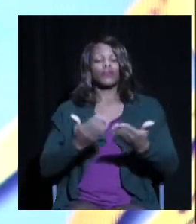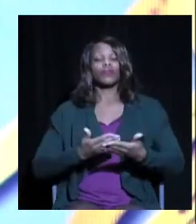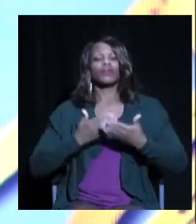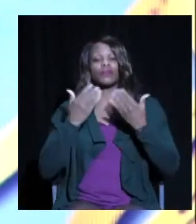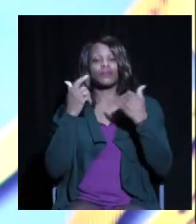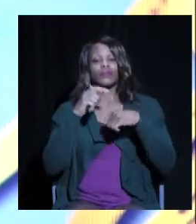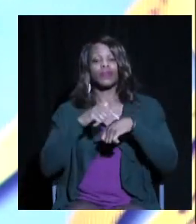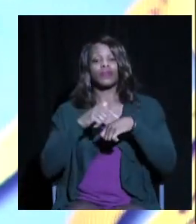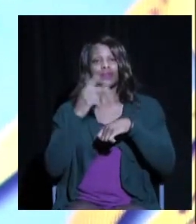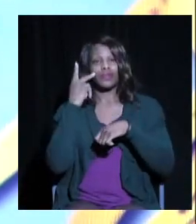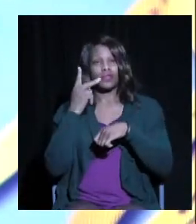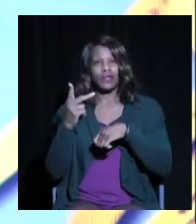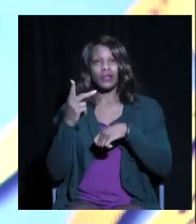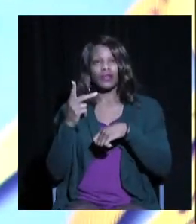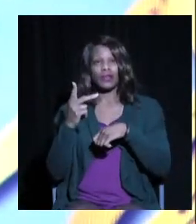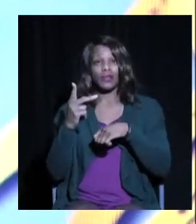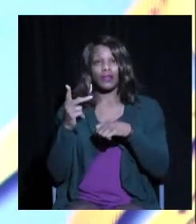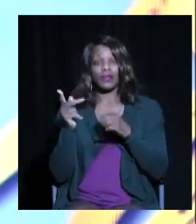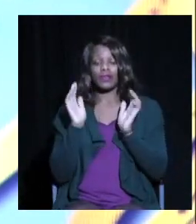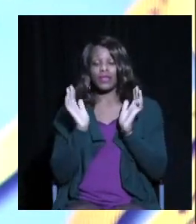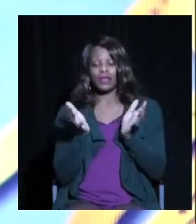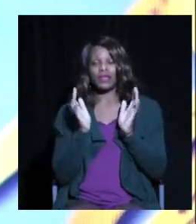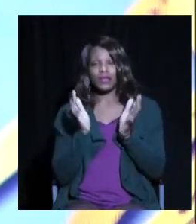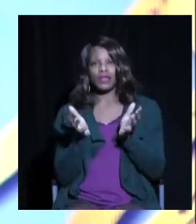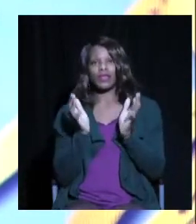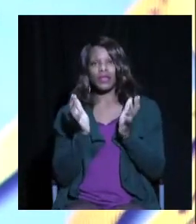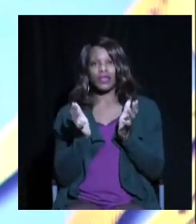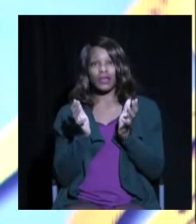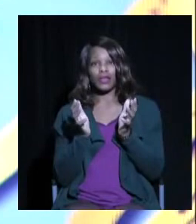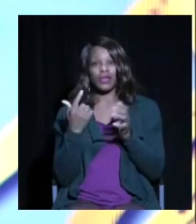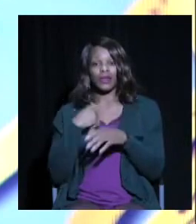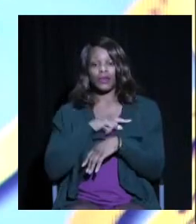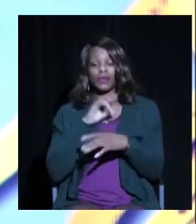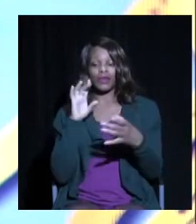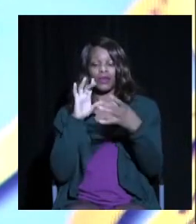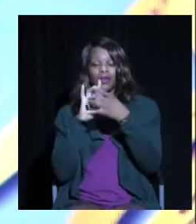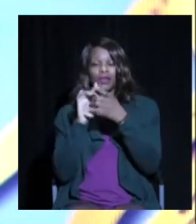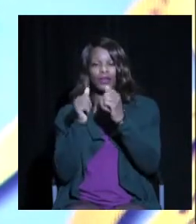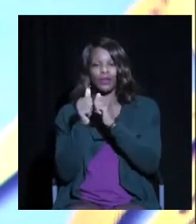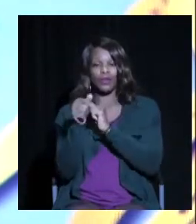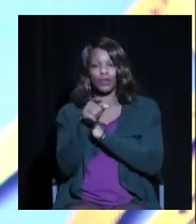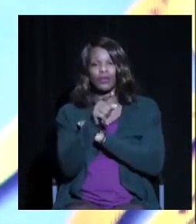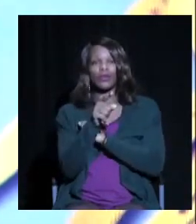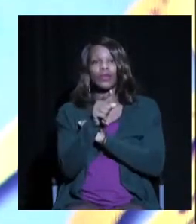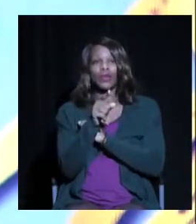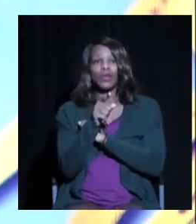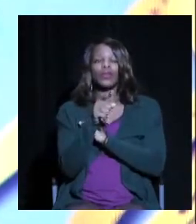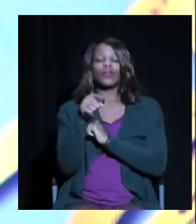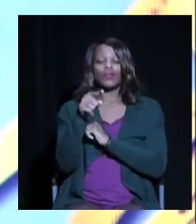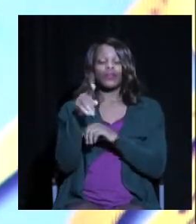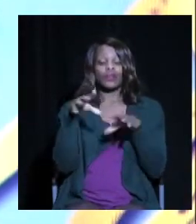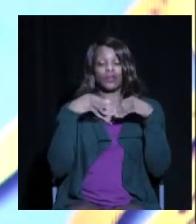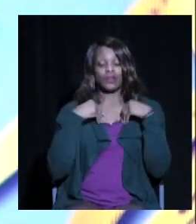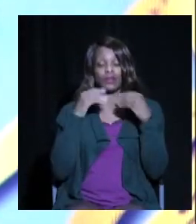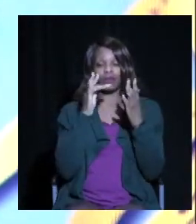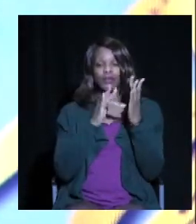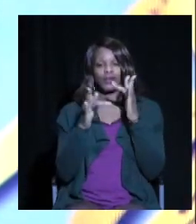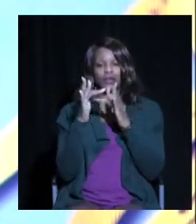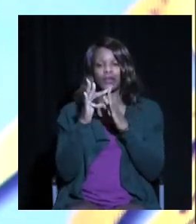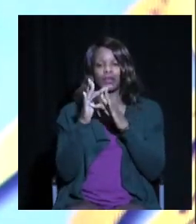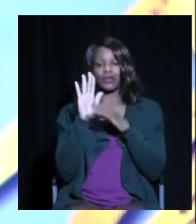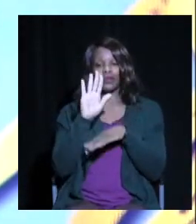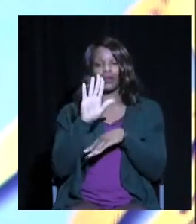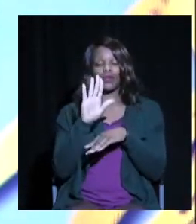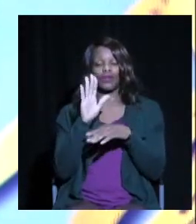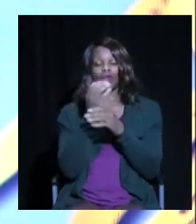see on the screen or in the chat ways that we can connect with you and you can accept Jesus as your Savior.